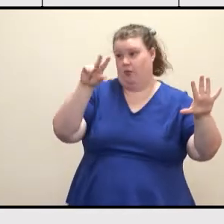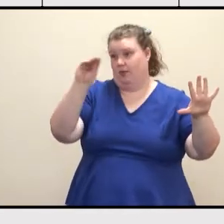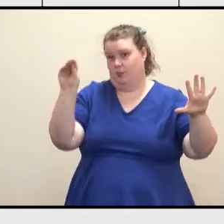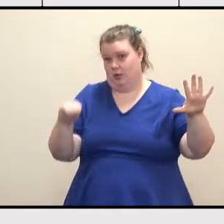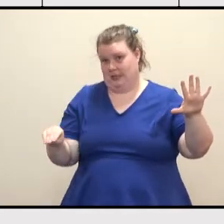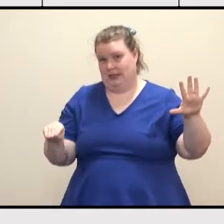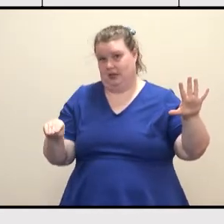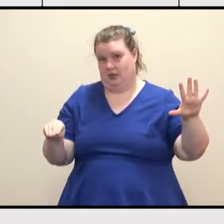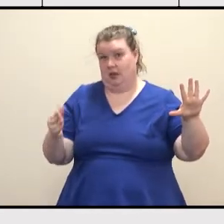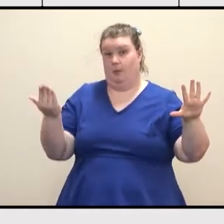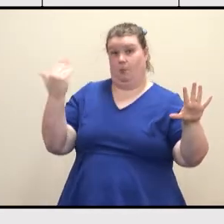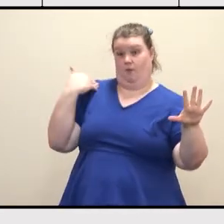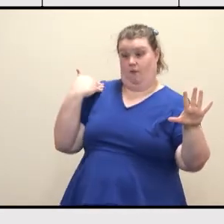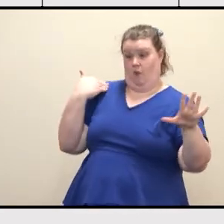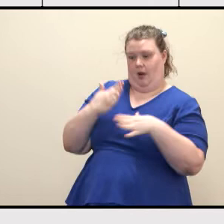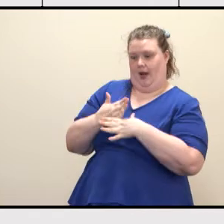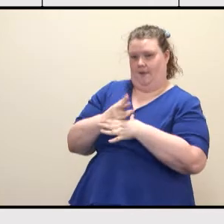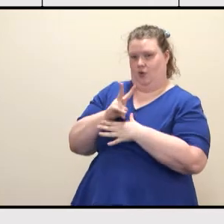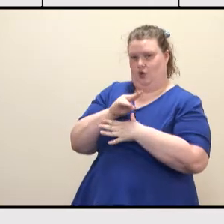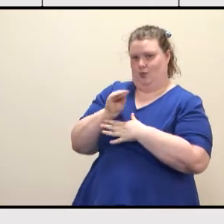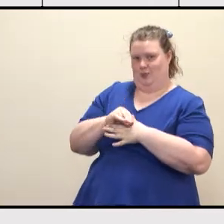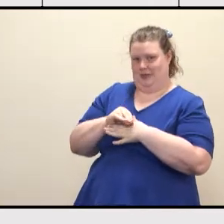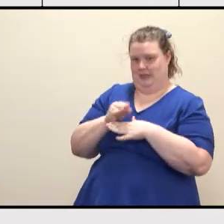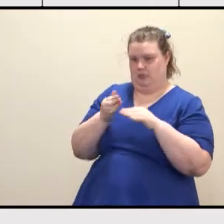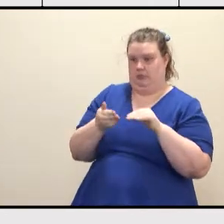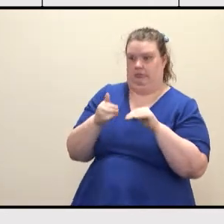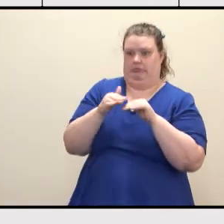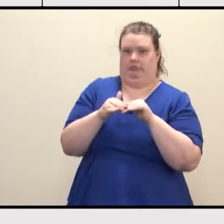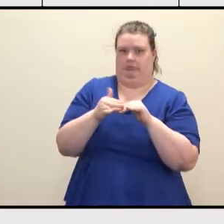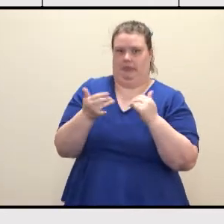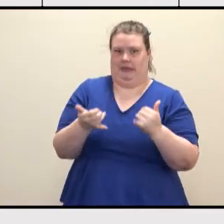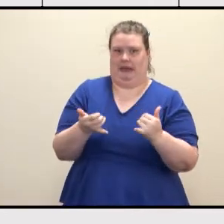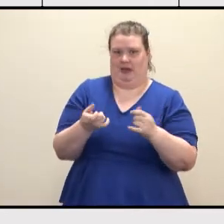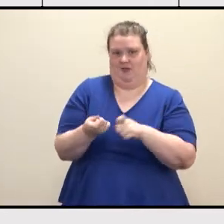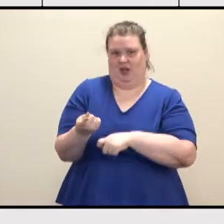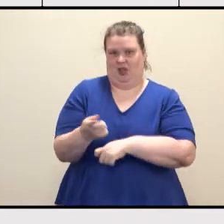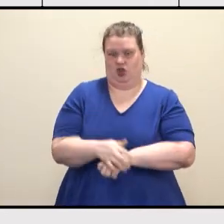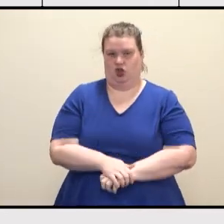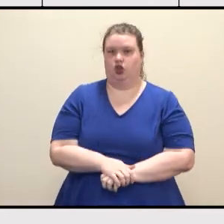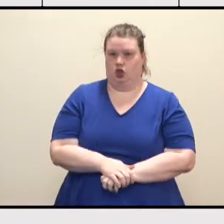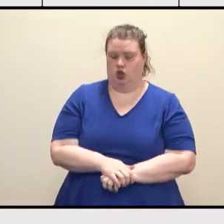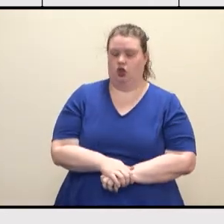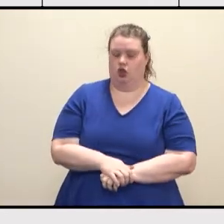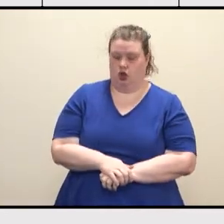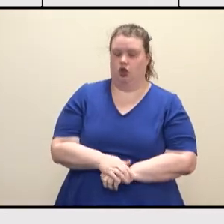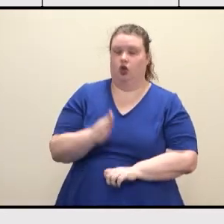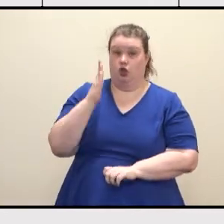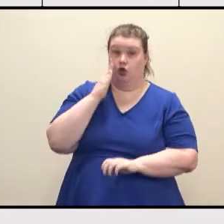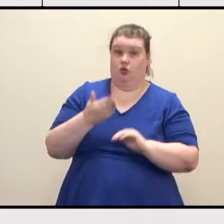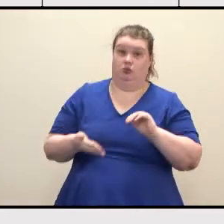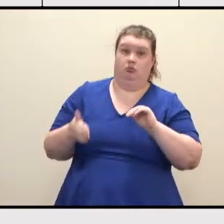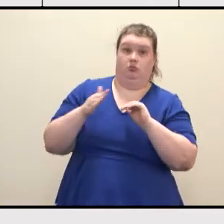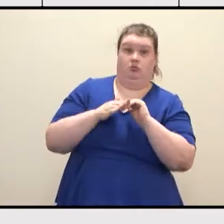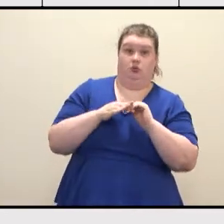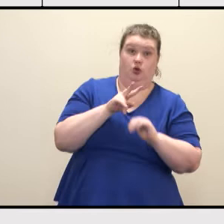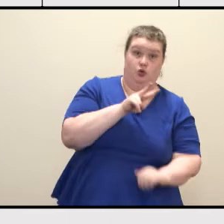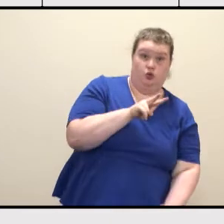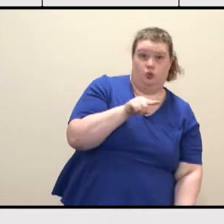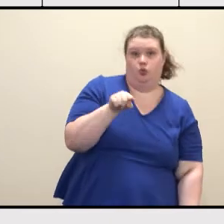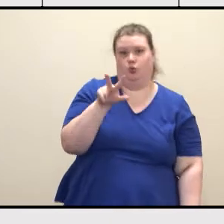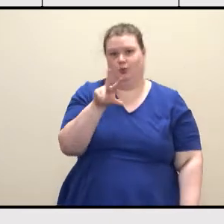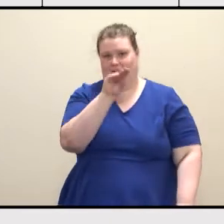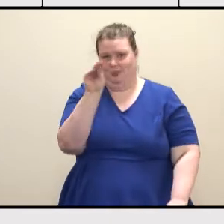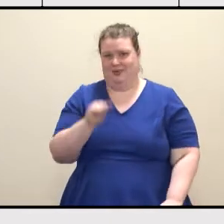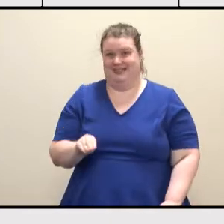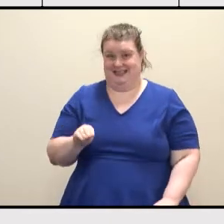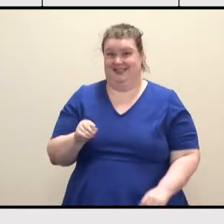the past we've seen about 2%. So we are anticipating that the market will shift a minimum of 2%, if not 3% this next